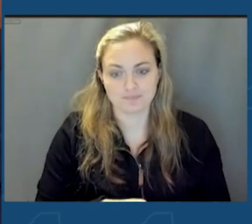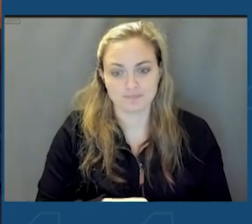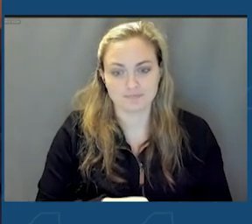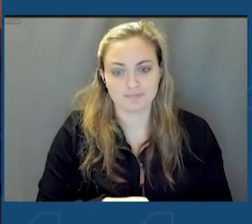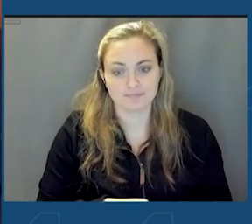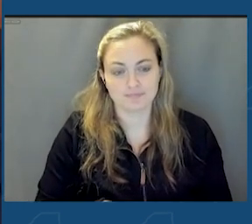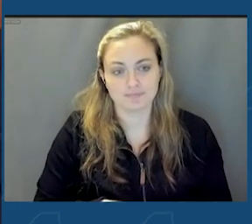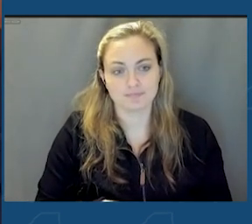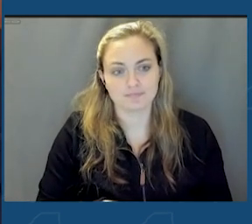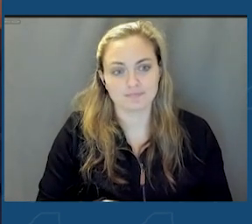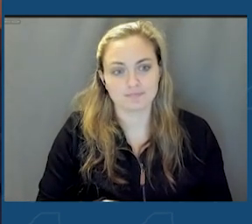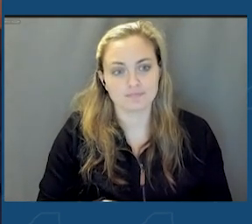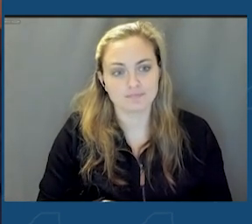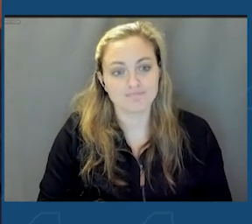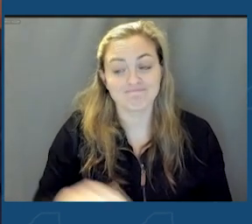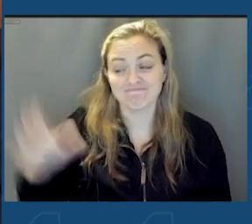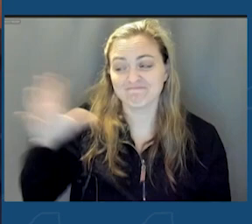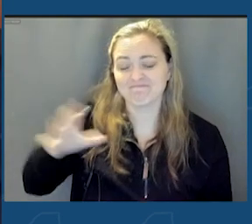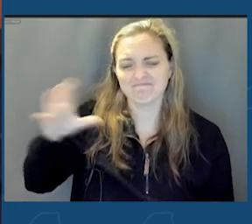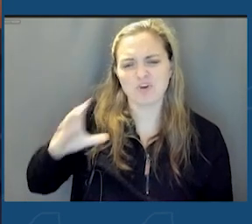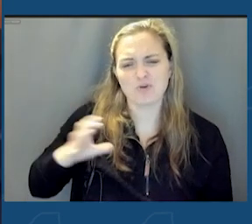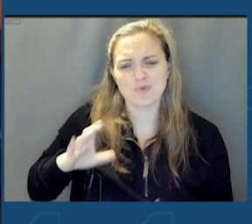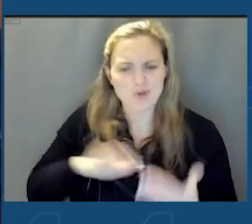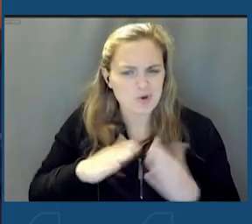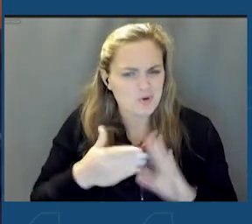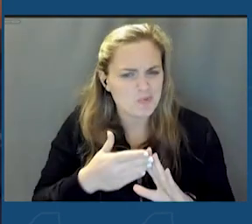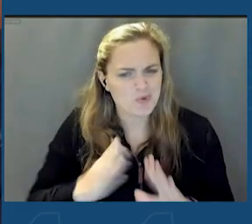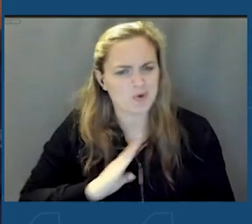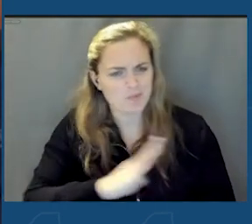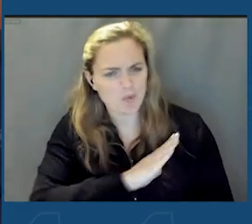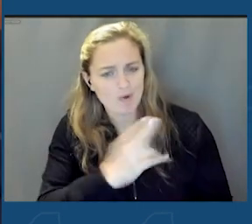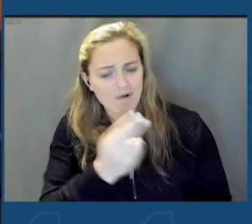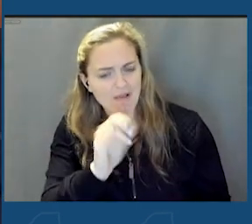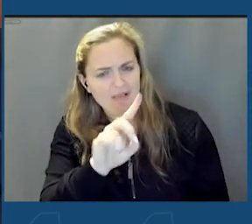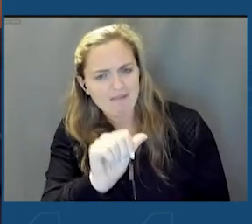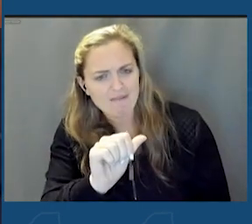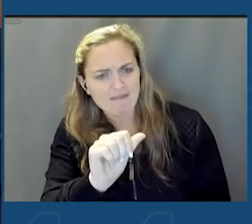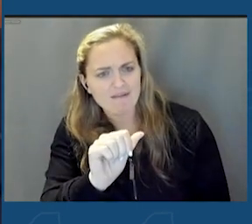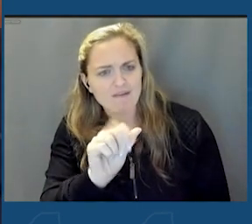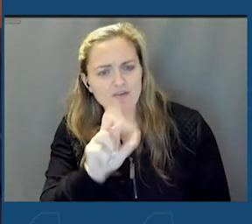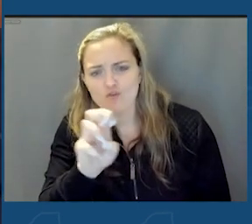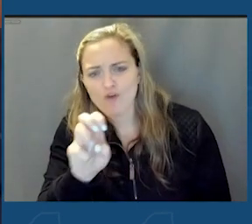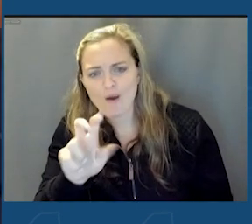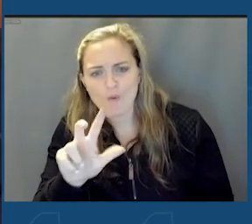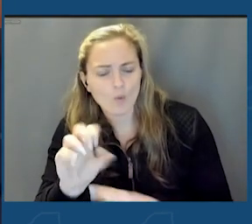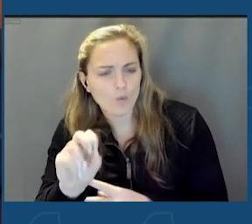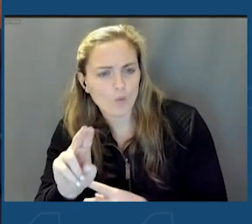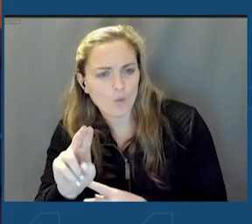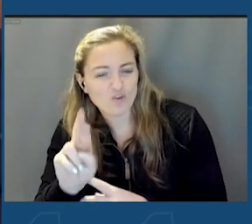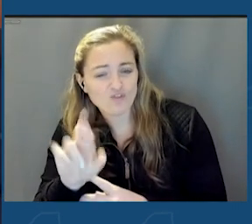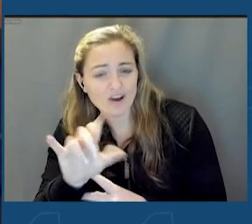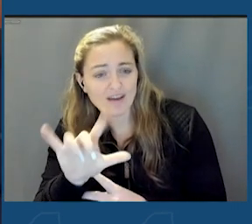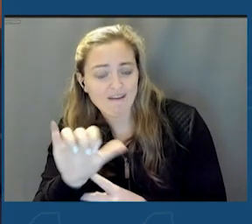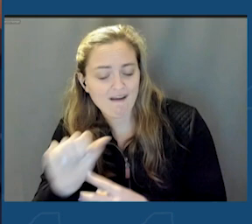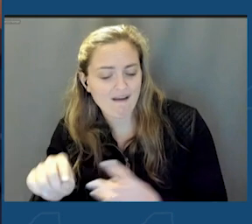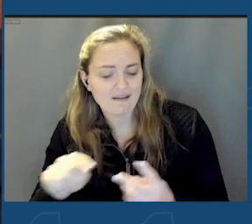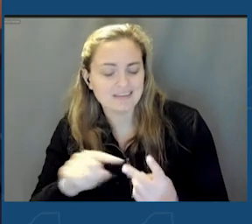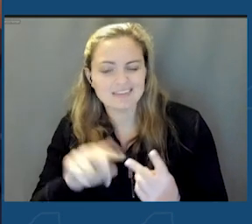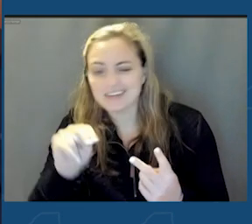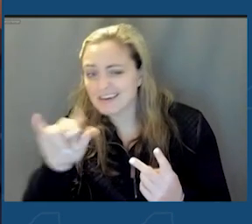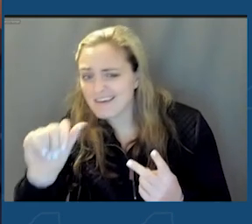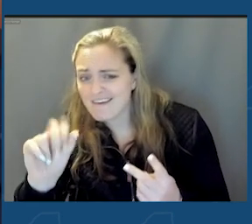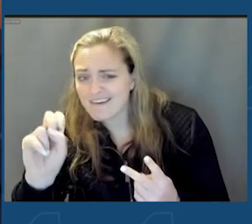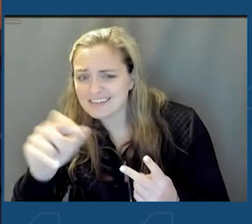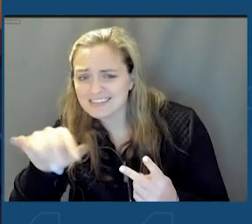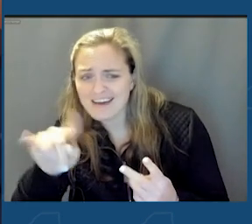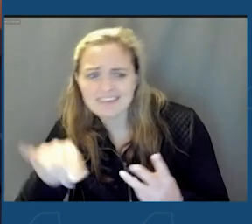I see our former community board chairs here, Hilda, Raul Reyes. I also see Nina Saxon, our